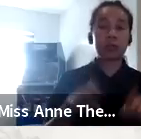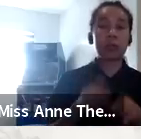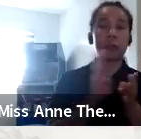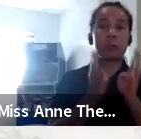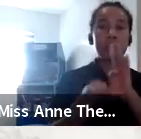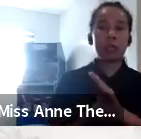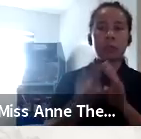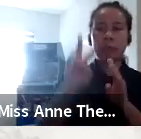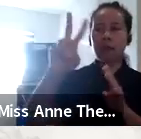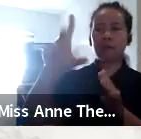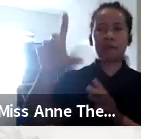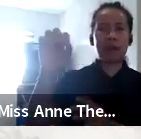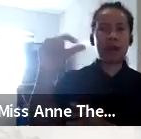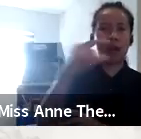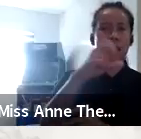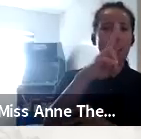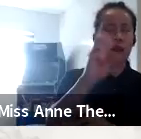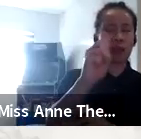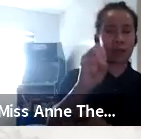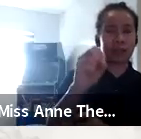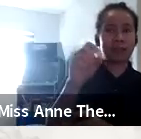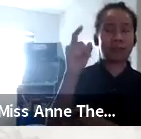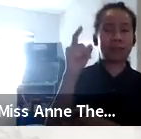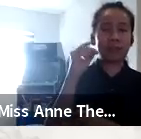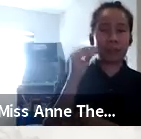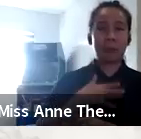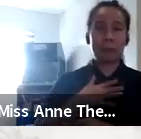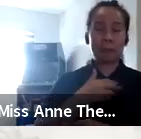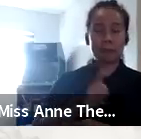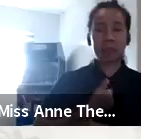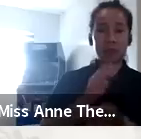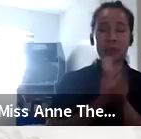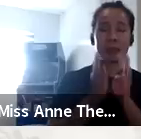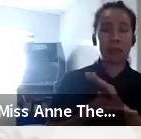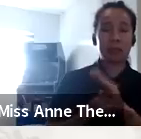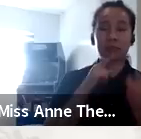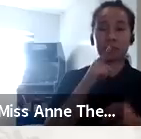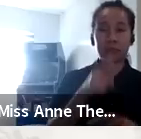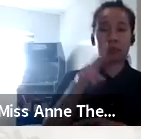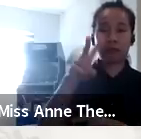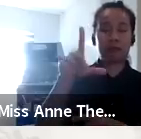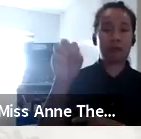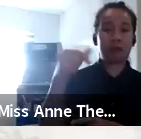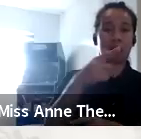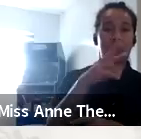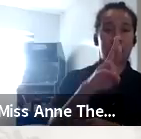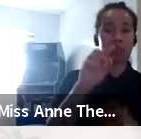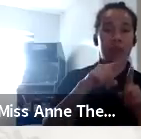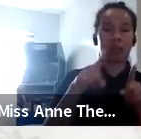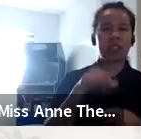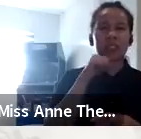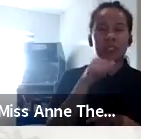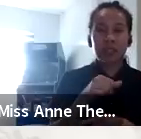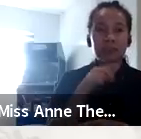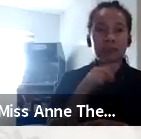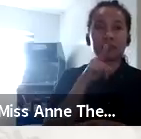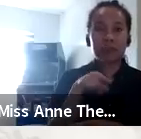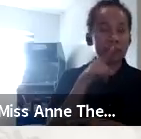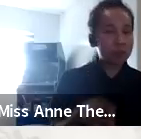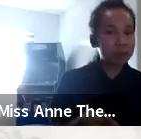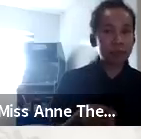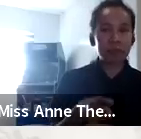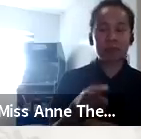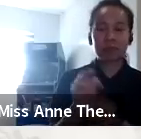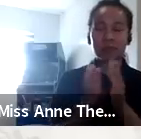vloggers. I myself became a vlogger because of this pandemic. Well, not like a real vlogger,